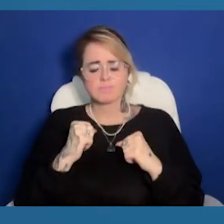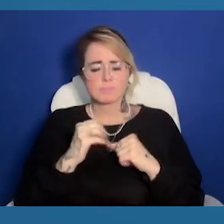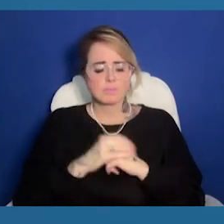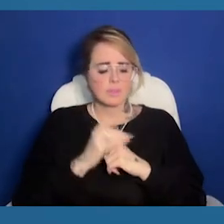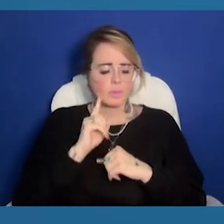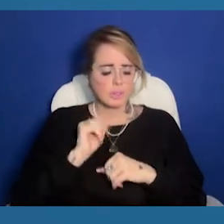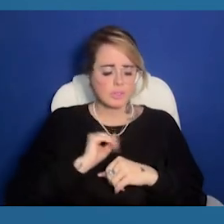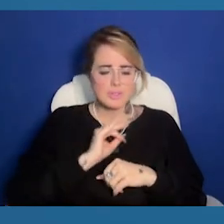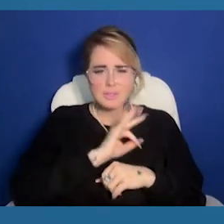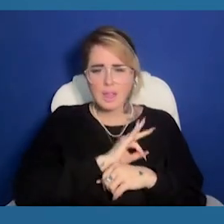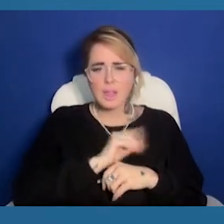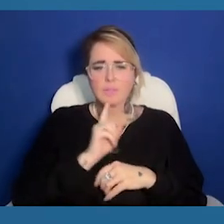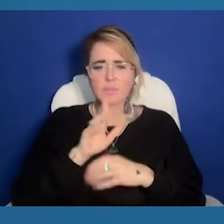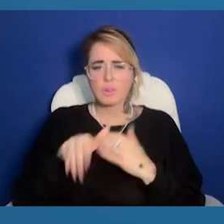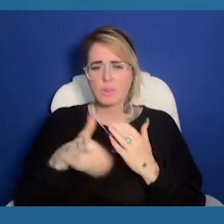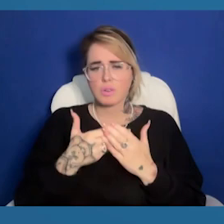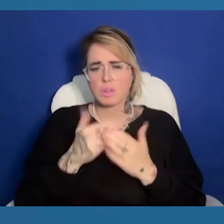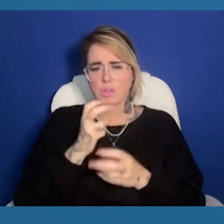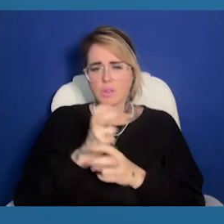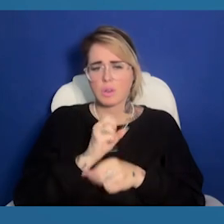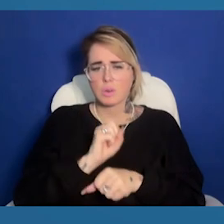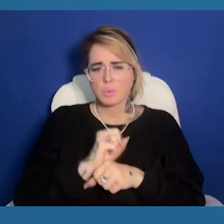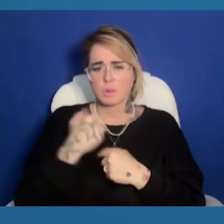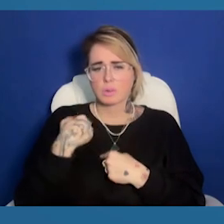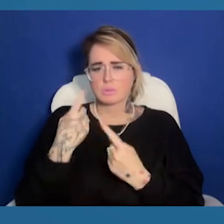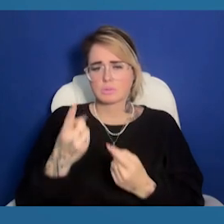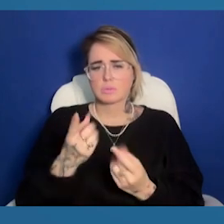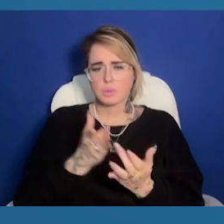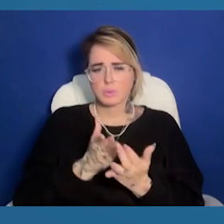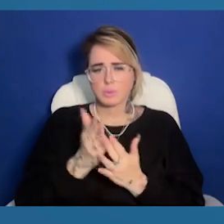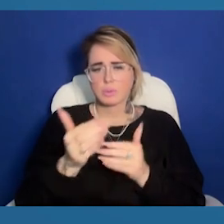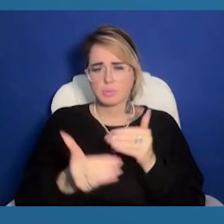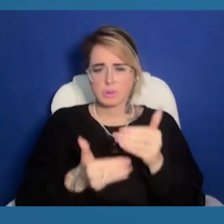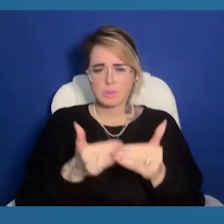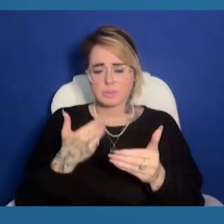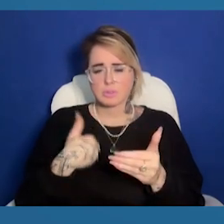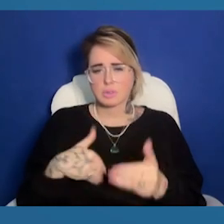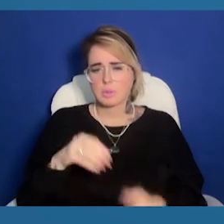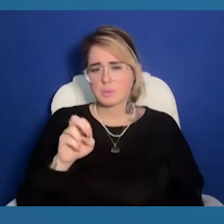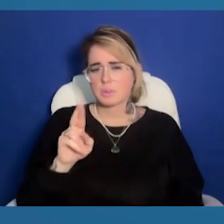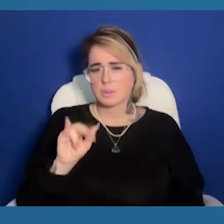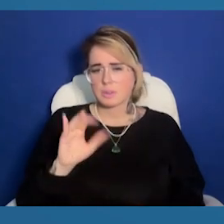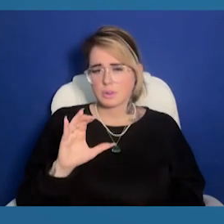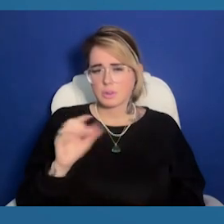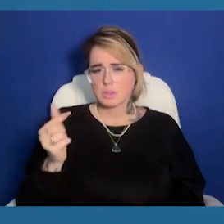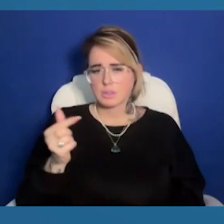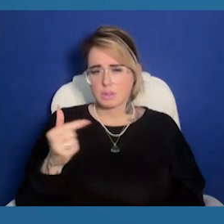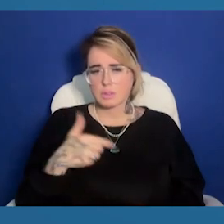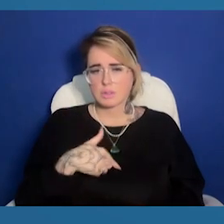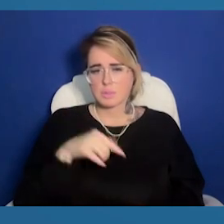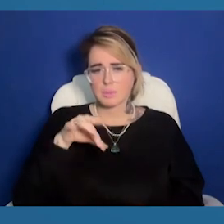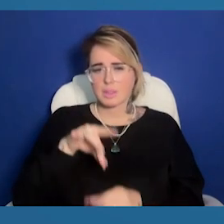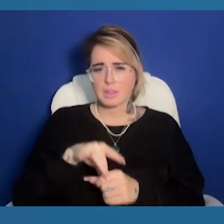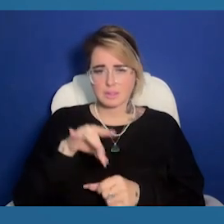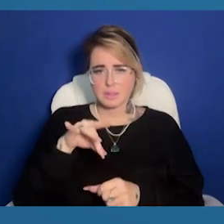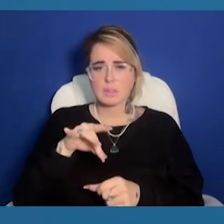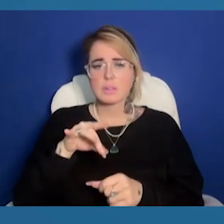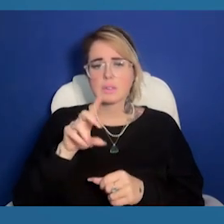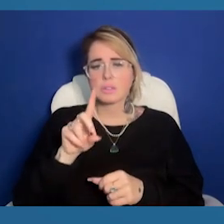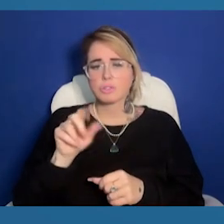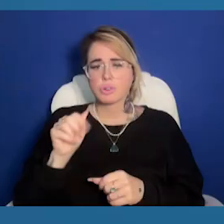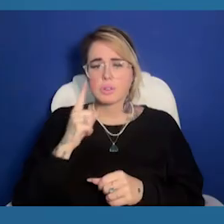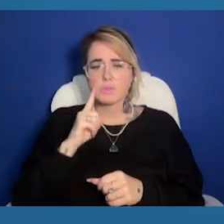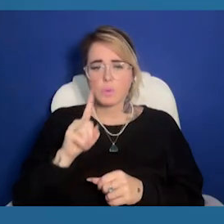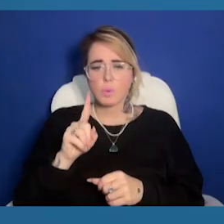staff, for all their hard work throughout this process. I'm Eric Gonzalez. I'm the elected district attorney of Brooklyn, New